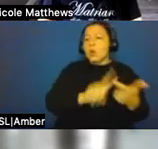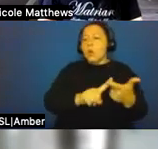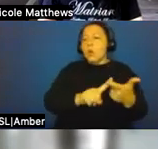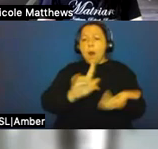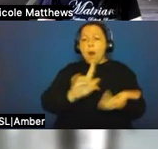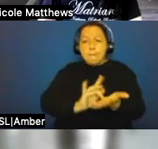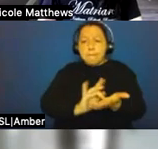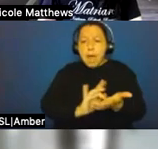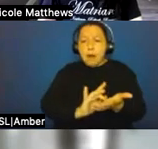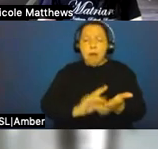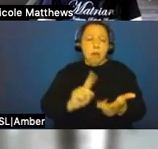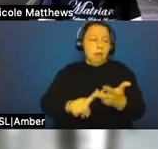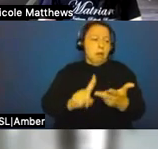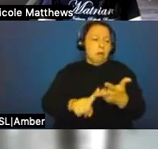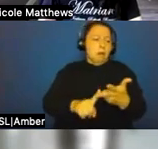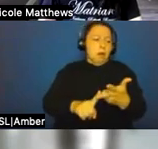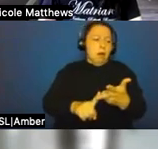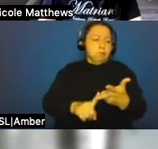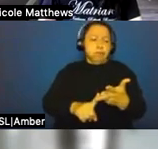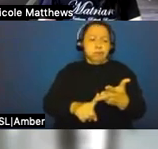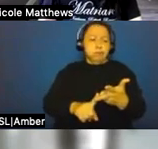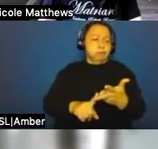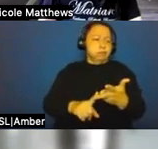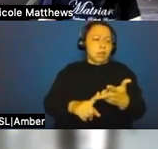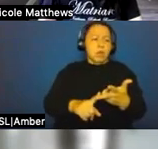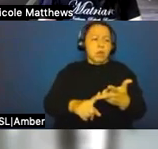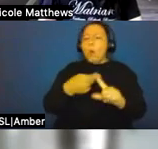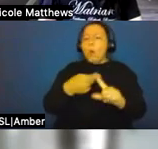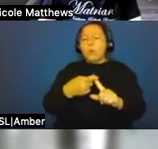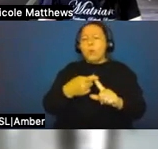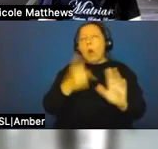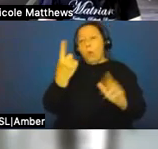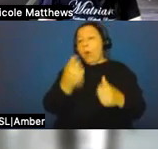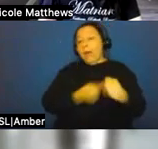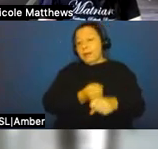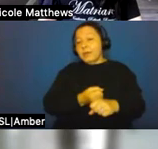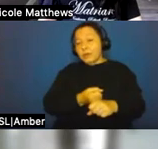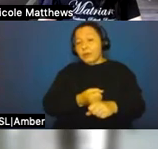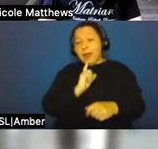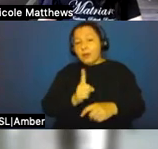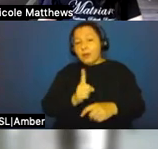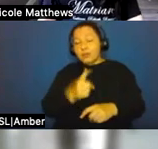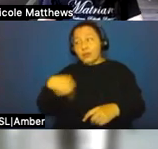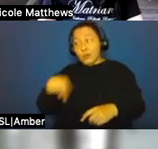medical. You know, when we had one year, we used to do